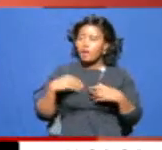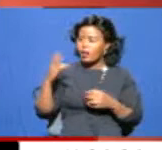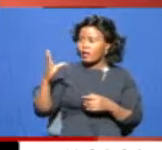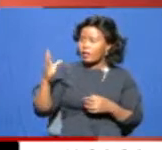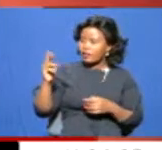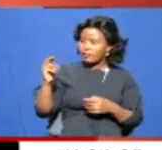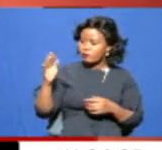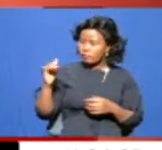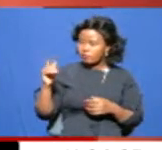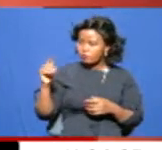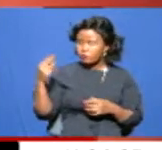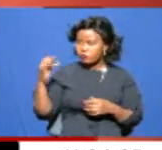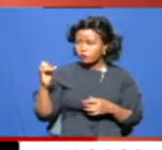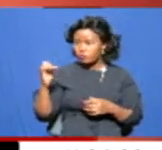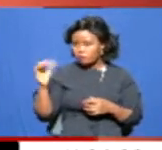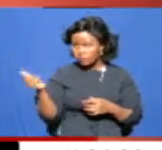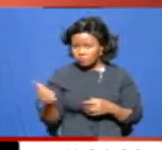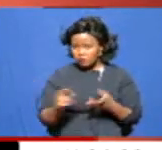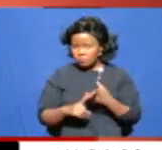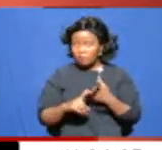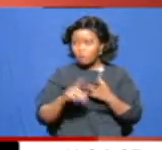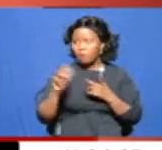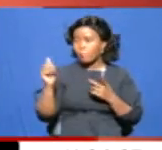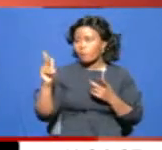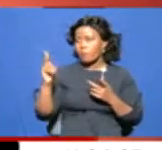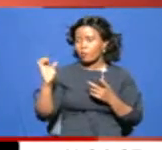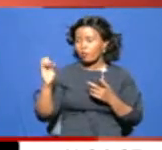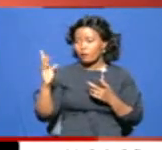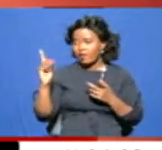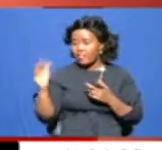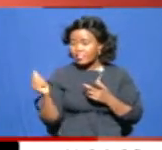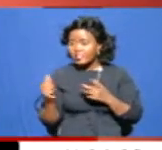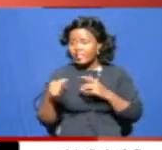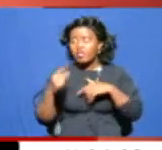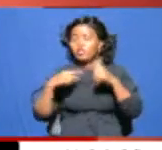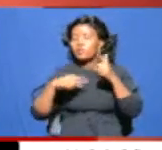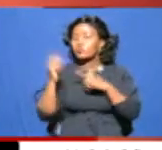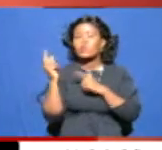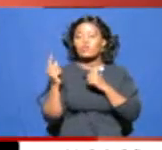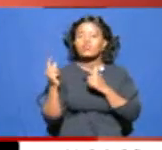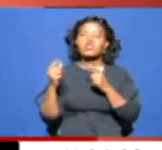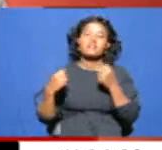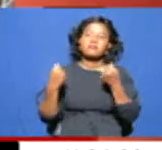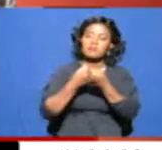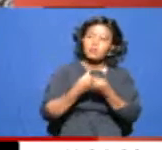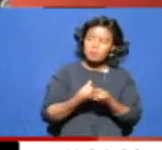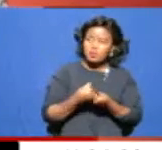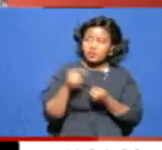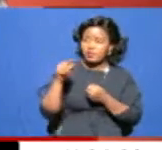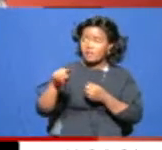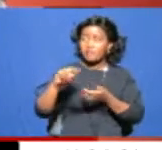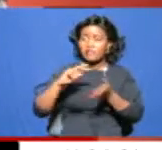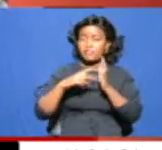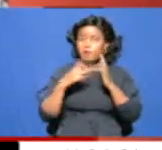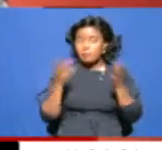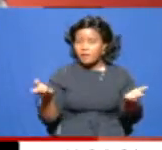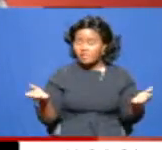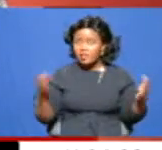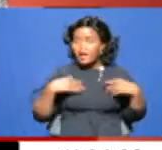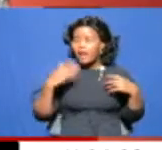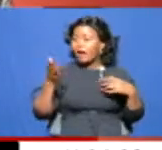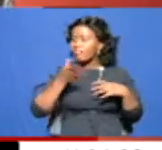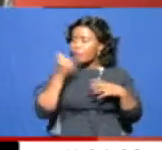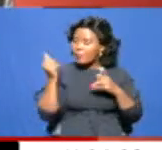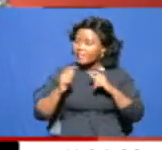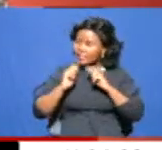Shiluaso. We have the likes of Akida, the first African to score a hat-trick in the Champions League. Yeah. And that shows you that there's better talent out here if it's well-nurtured.